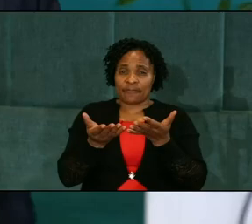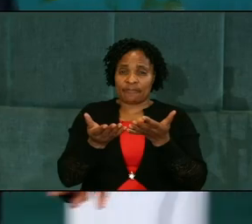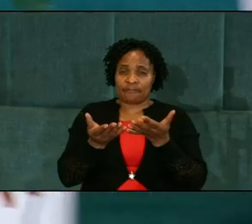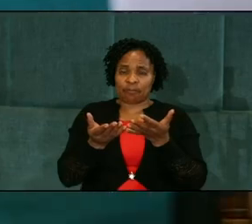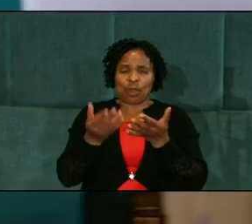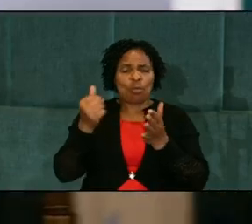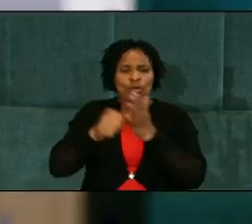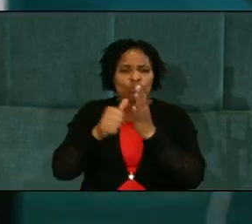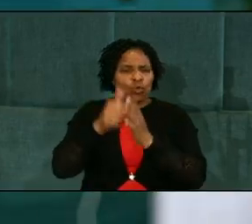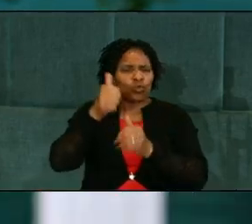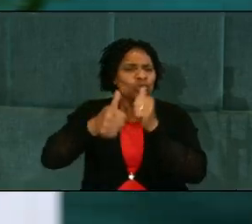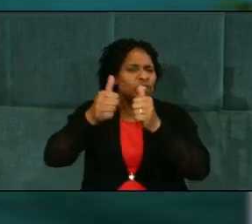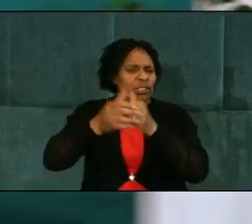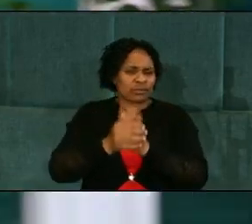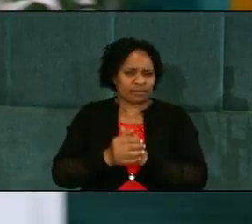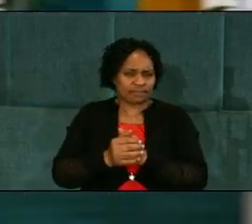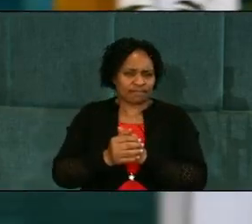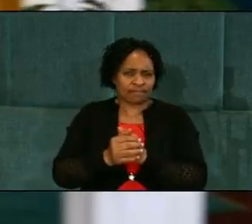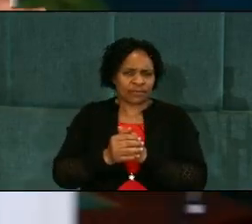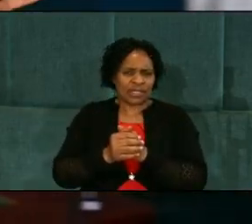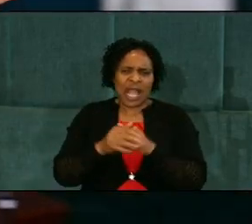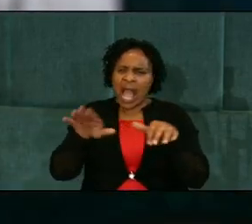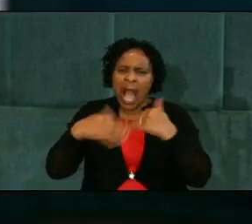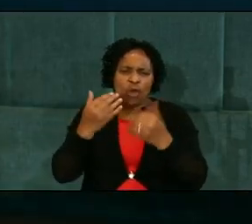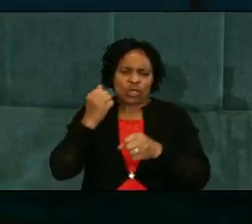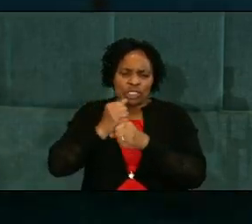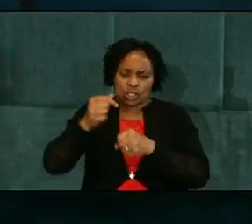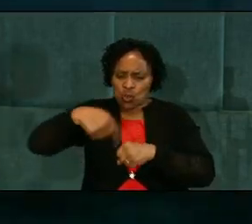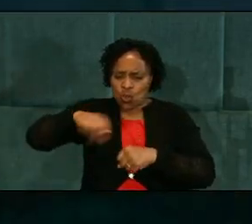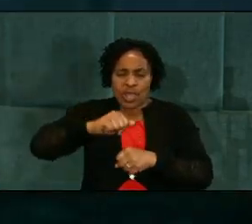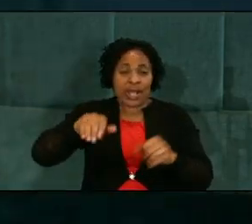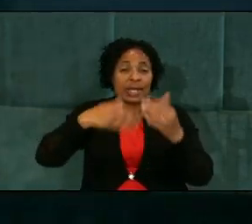What's the problem? How do we reach here? And the problem is